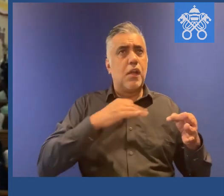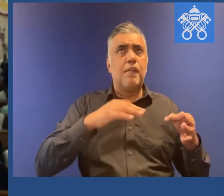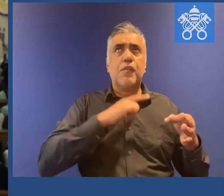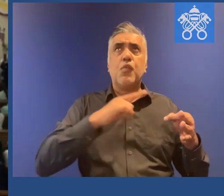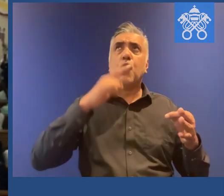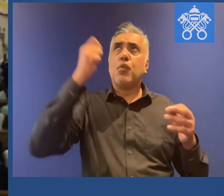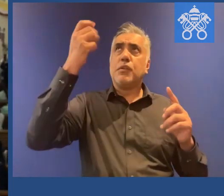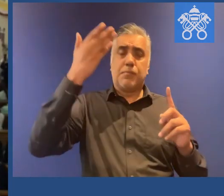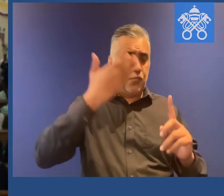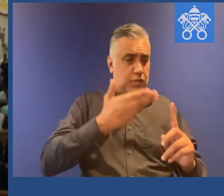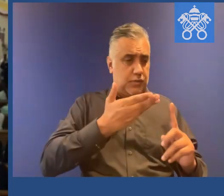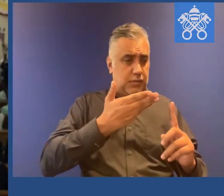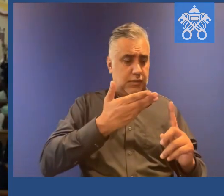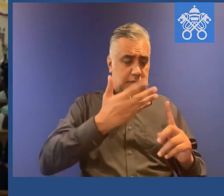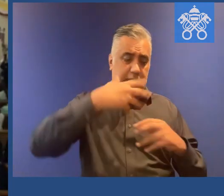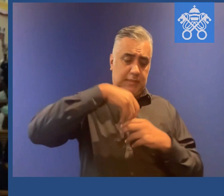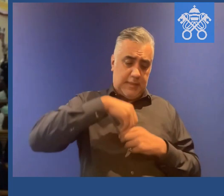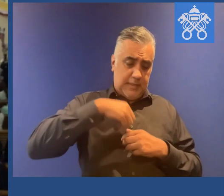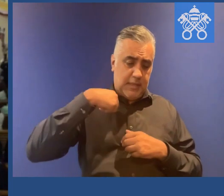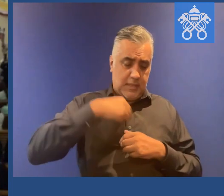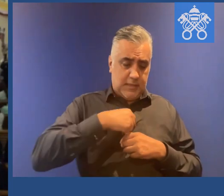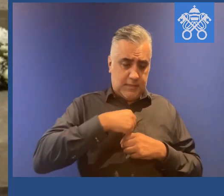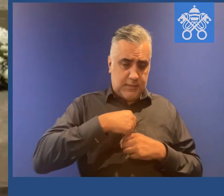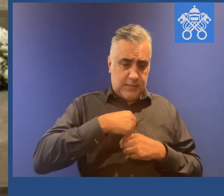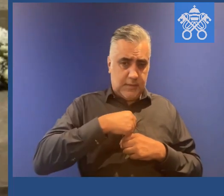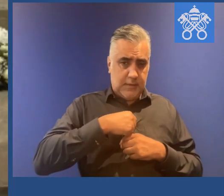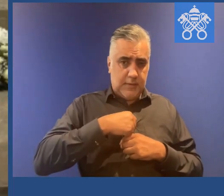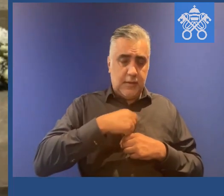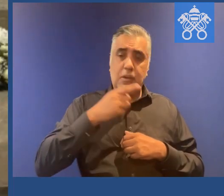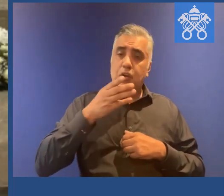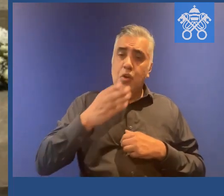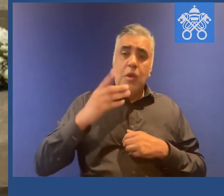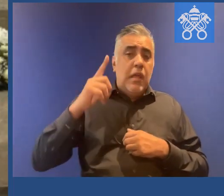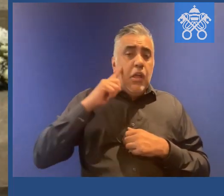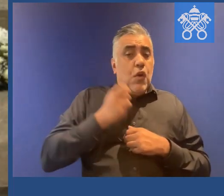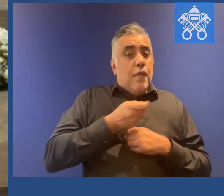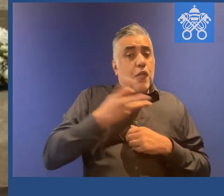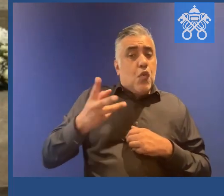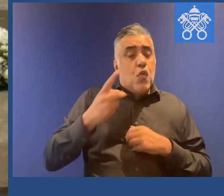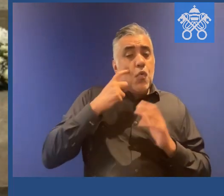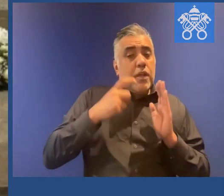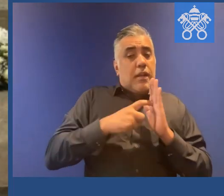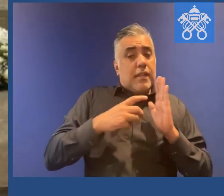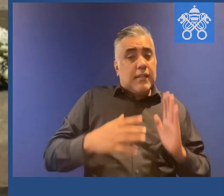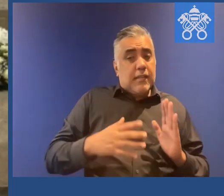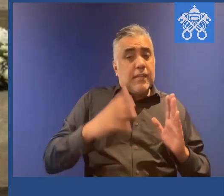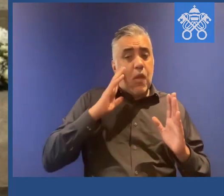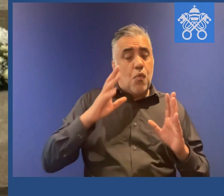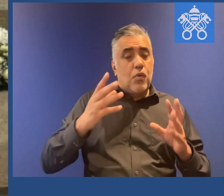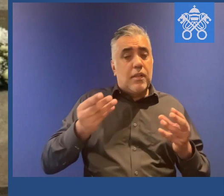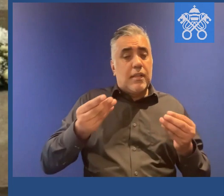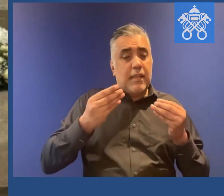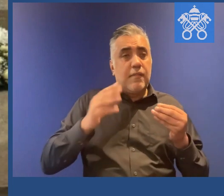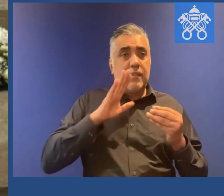Lord's presence within us. You will now hear a few witnesses who will give us